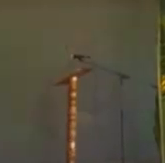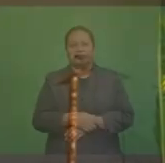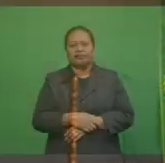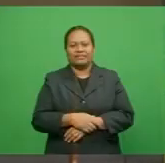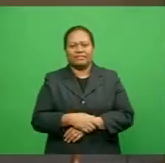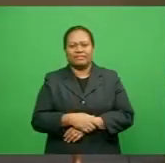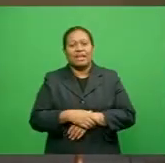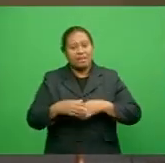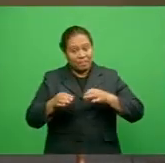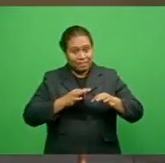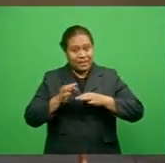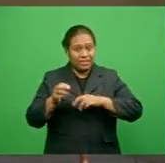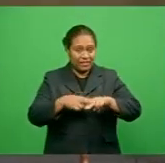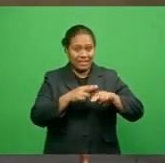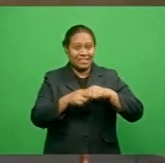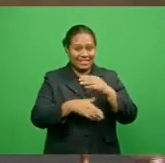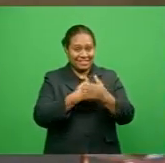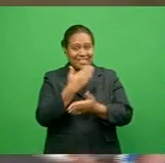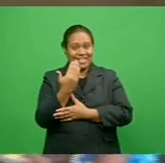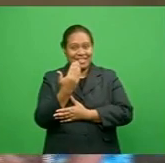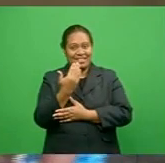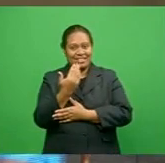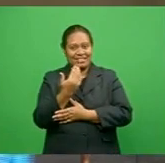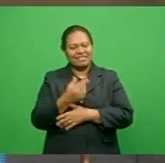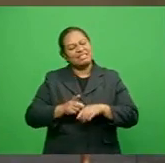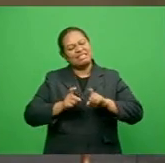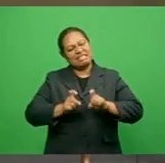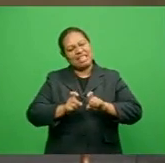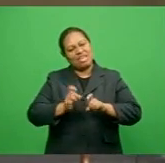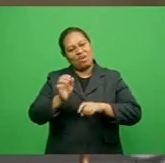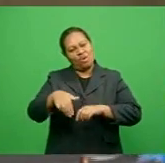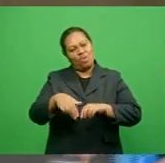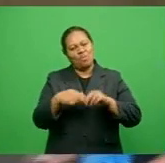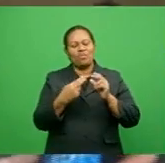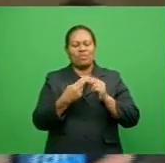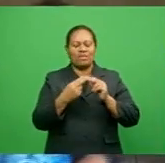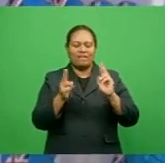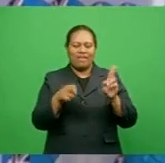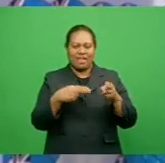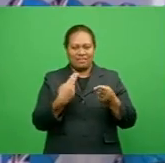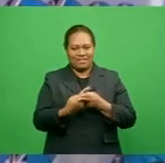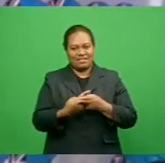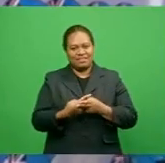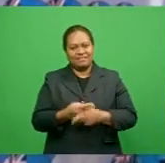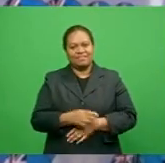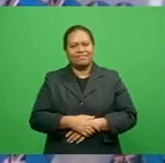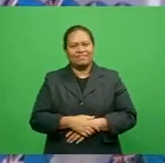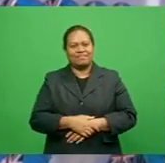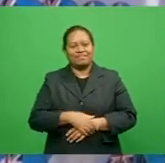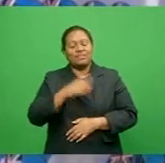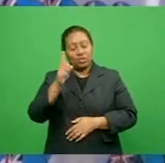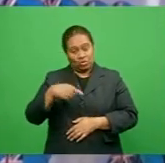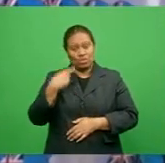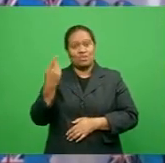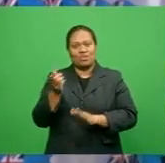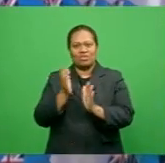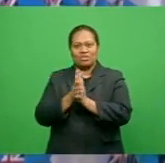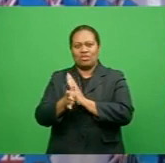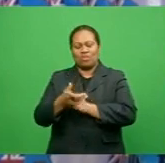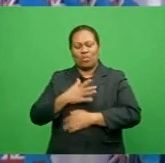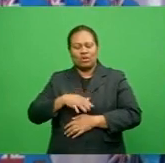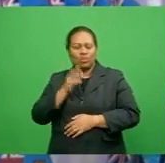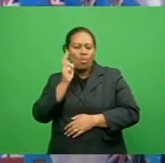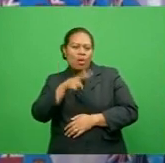My plans for Fiji Day tomorrow that I'll spend time with my family at home. Tomorrow I will be going to watch the